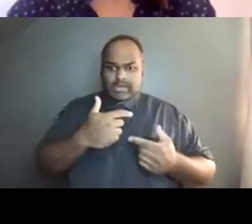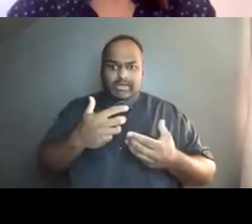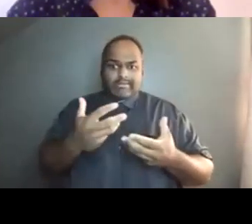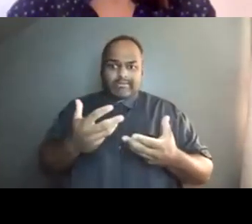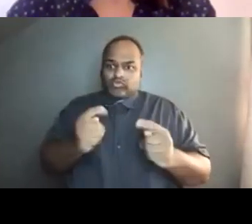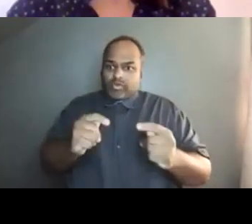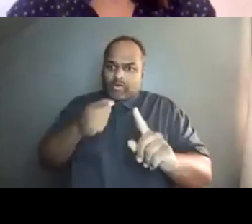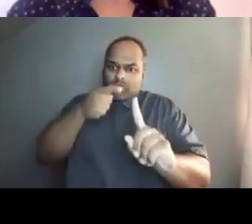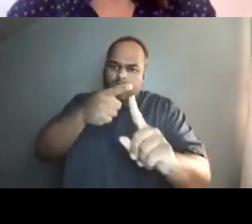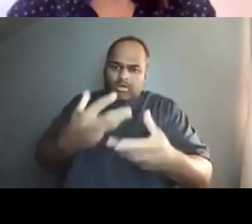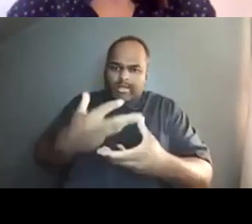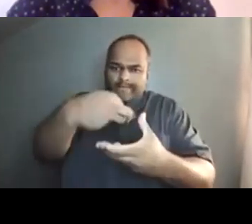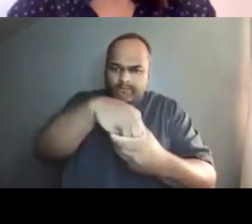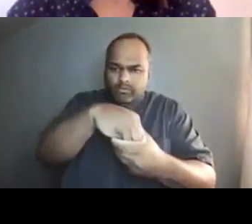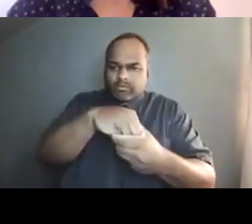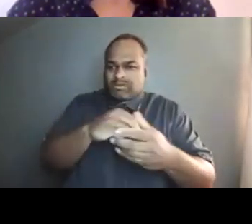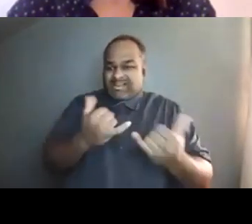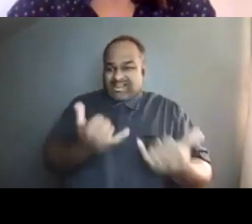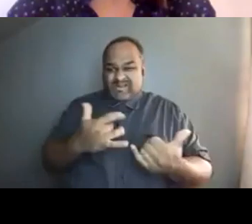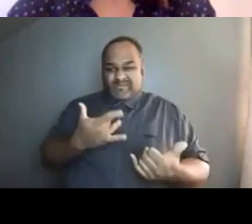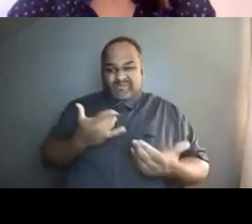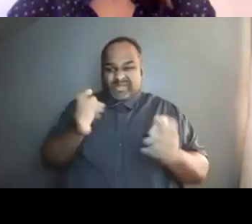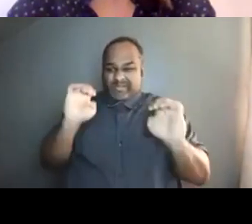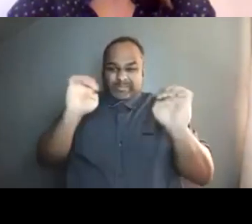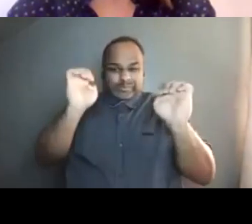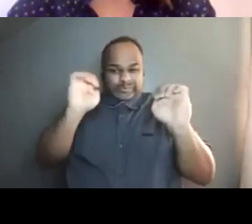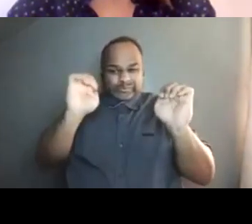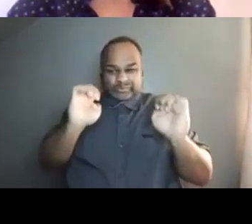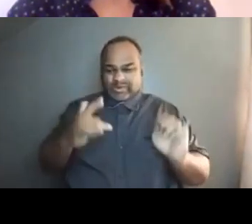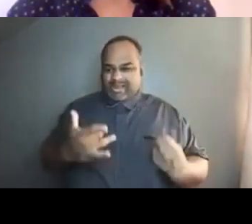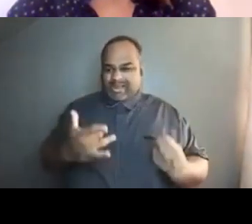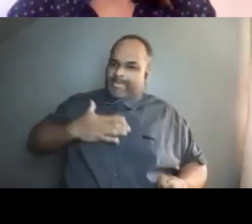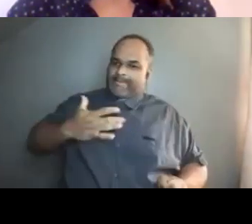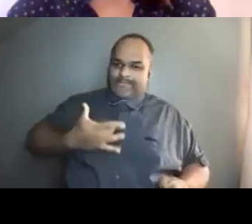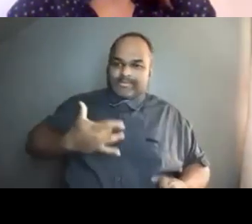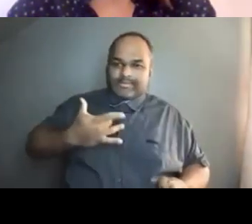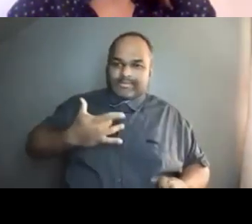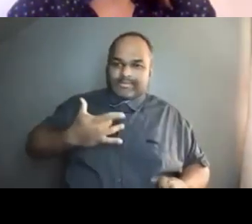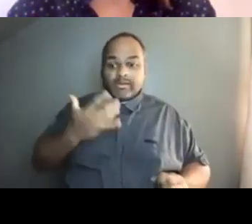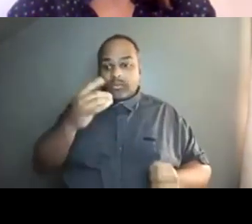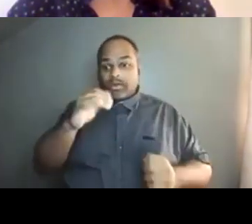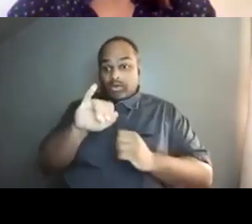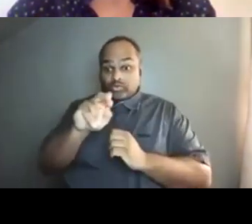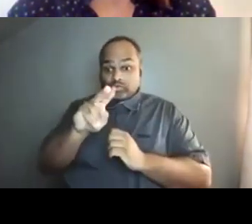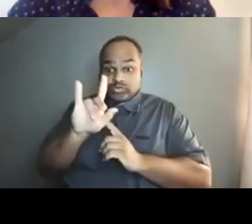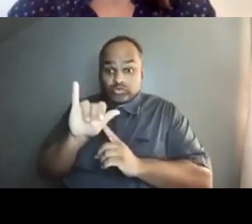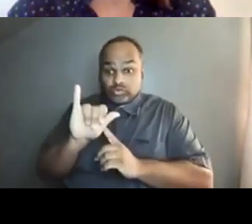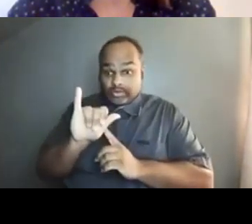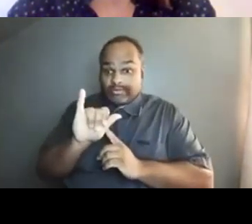community, we are in the state of emergency. I feel me so, because the case of Yulia